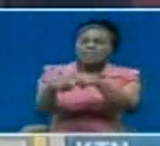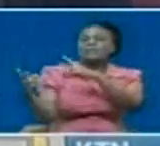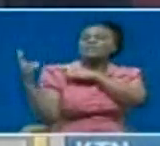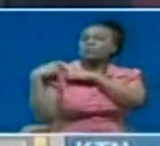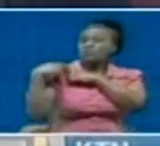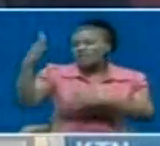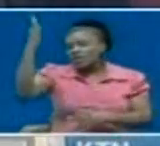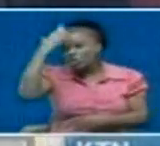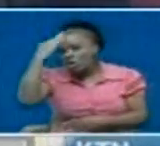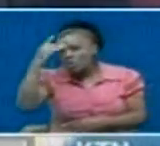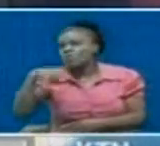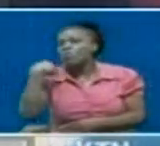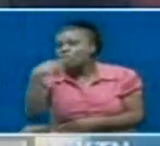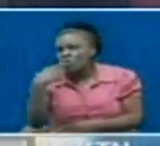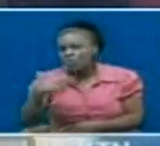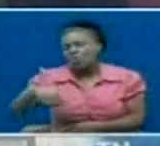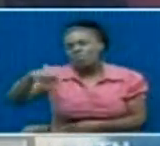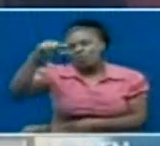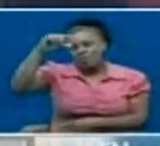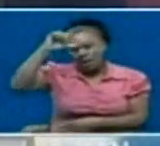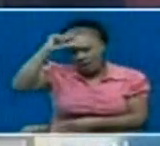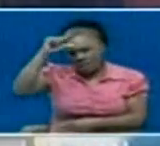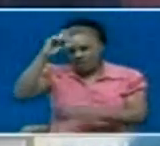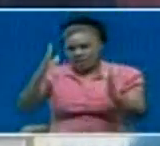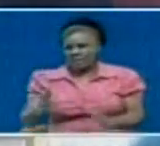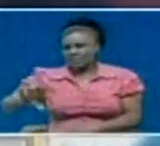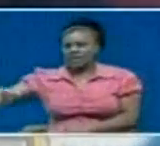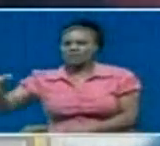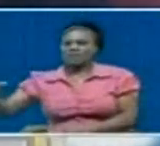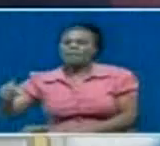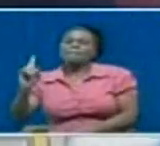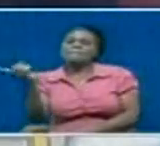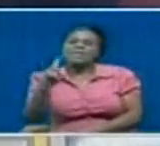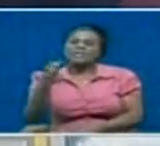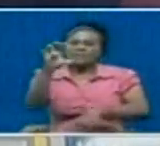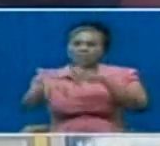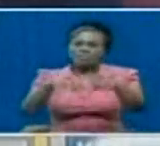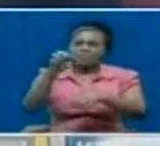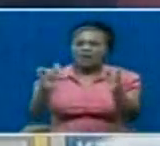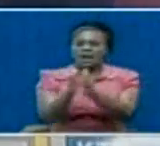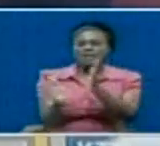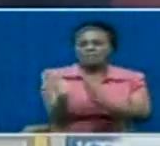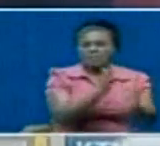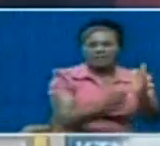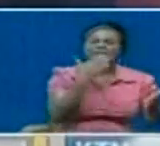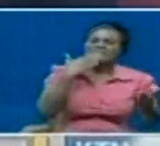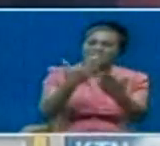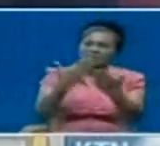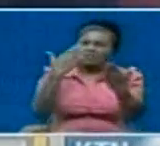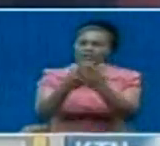identifying is rested on the county governments, which are on the ground. Principal Secretary, Ministry of Devolution and Planning, John Conchella, thank you so